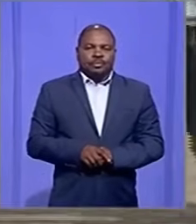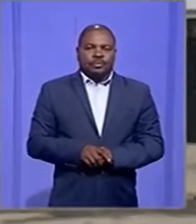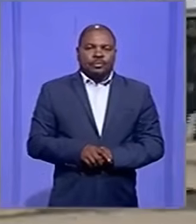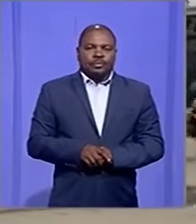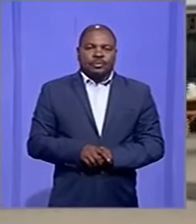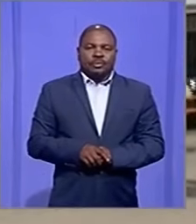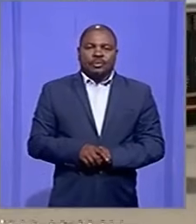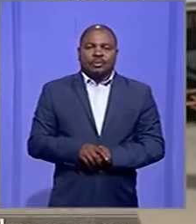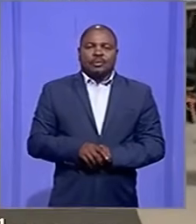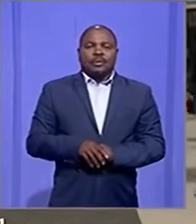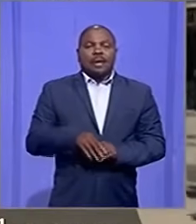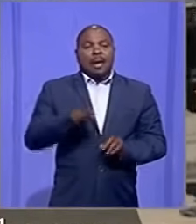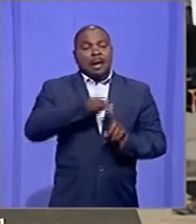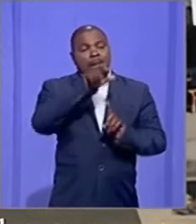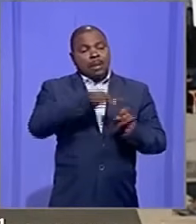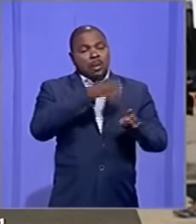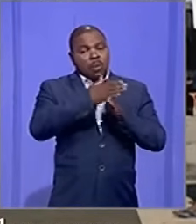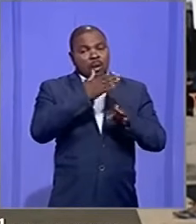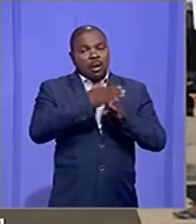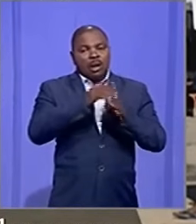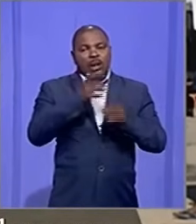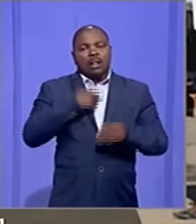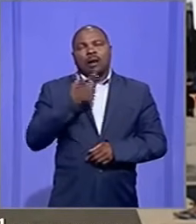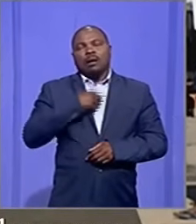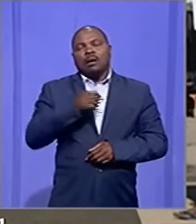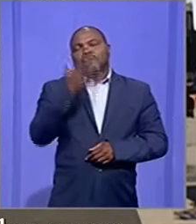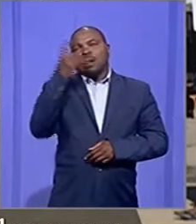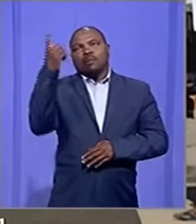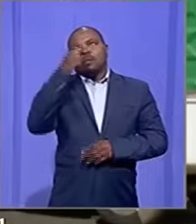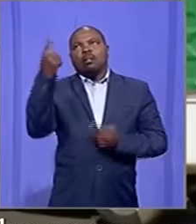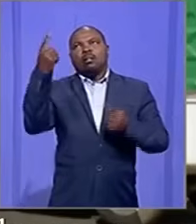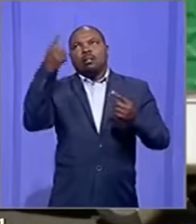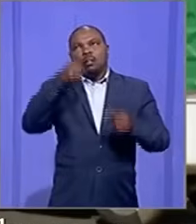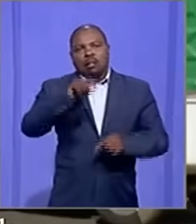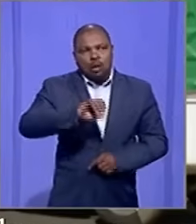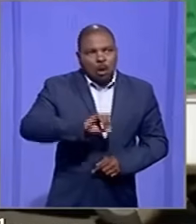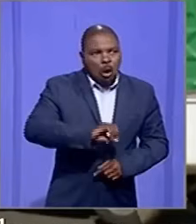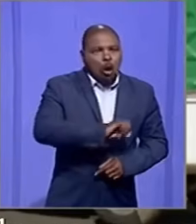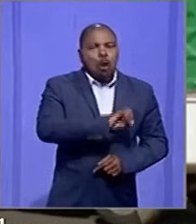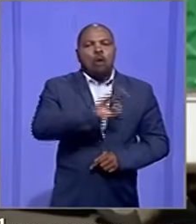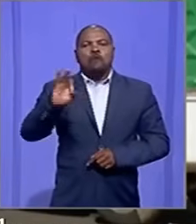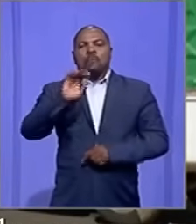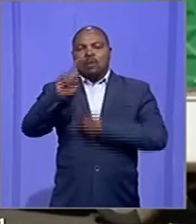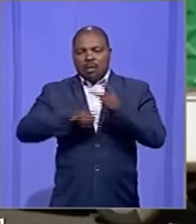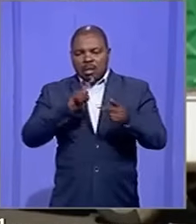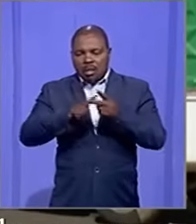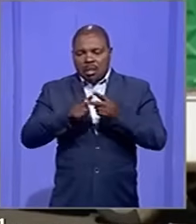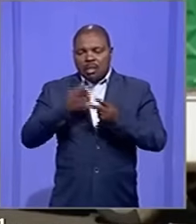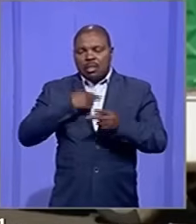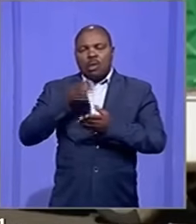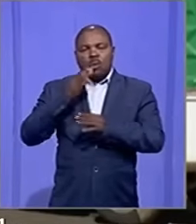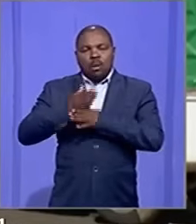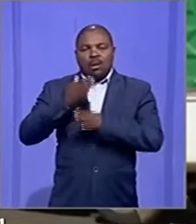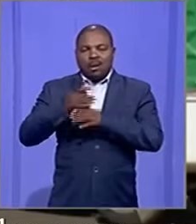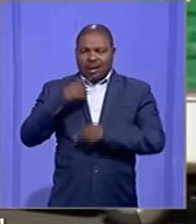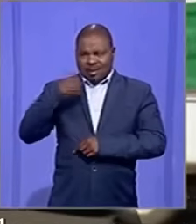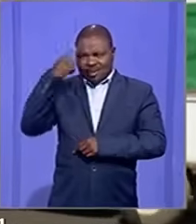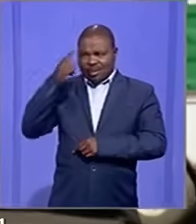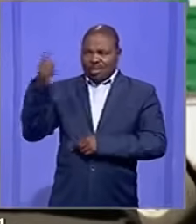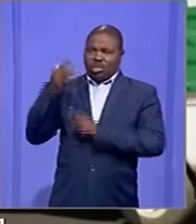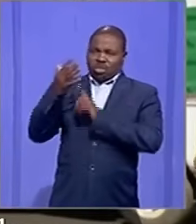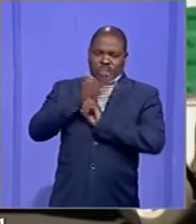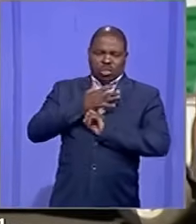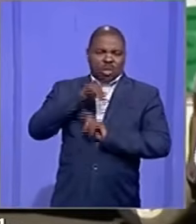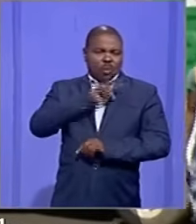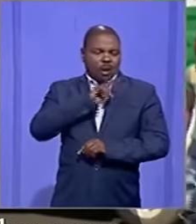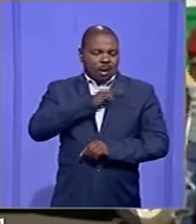Operator, it takes him 5 days to come and switch off so that contractors they can fix. But we think they are taking advantage of us because we